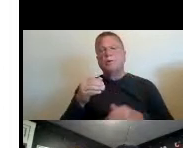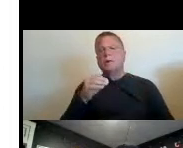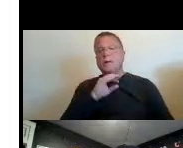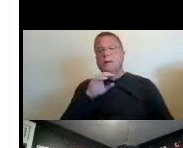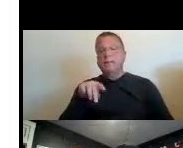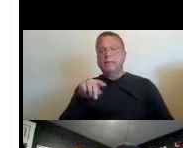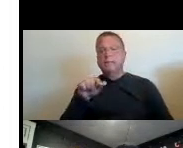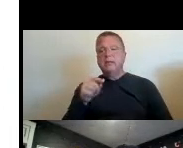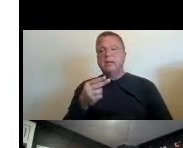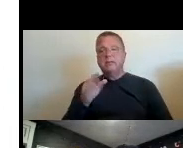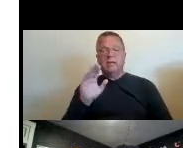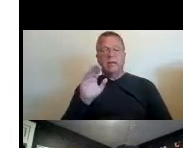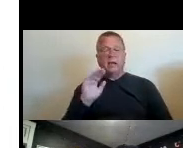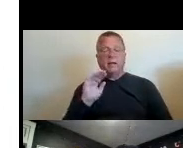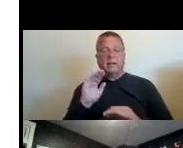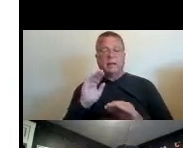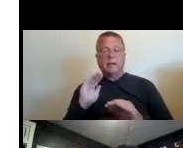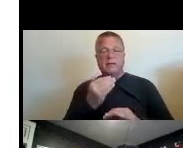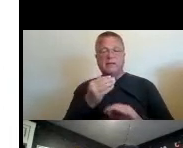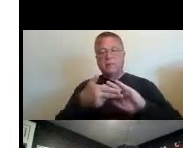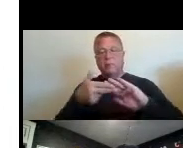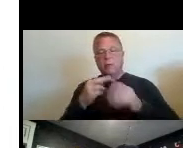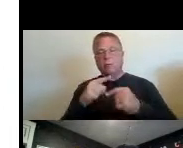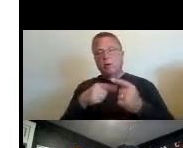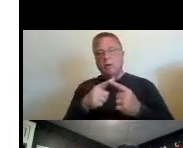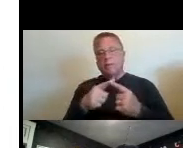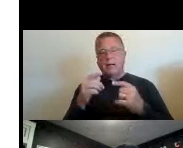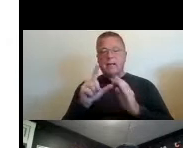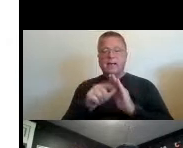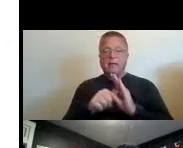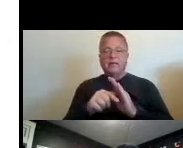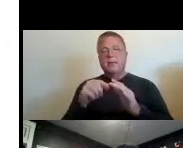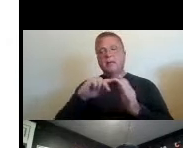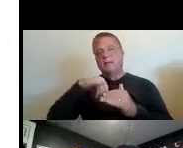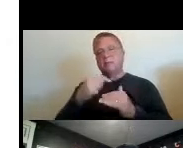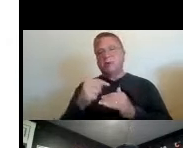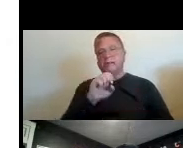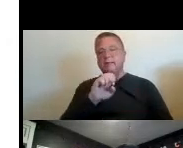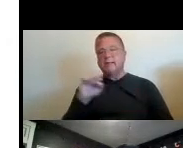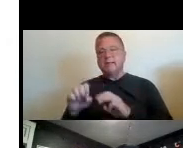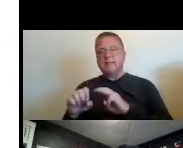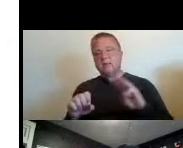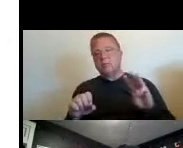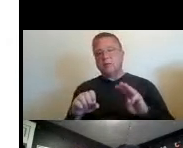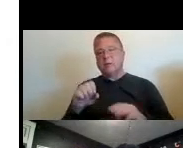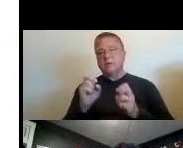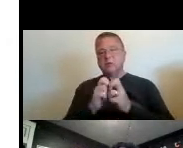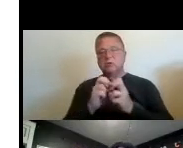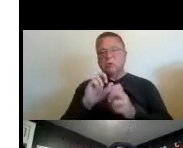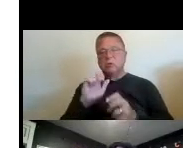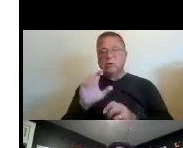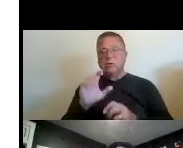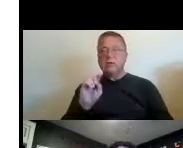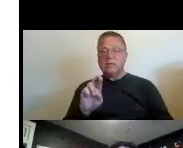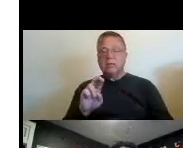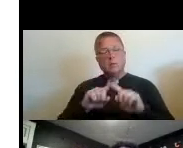brand that I'm going to talk about in a later slide, and that's what this project tonight, the East-West Squirrel Hill Connector, falls within. But really, we're